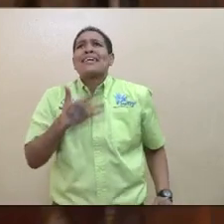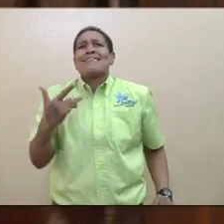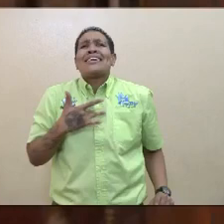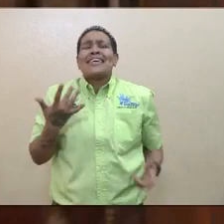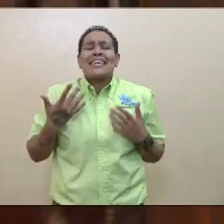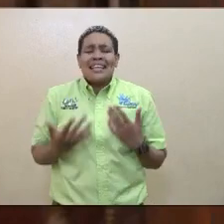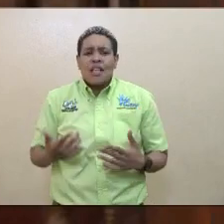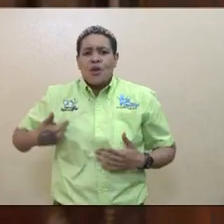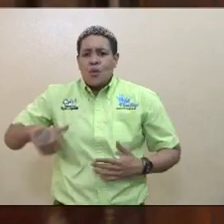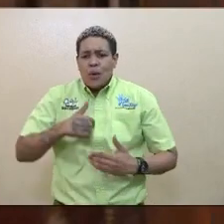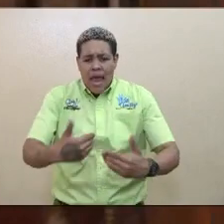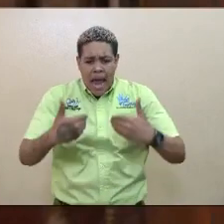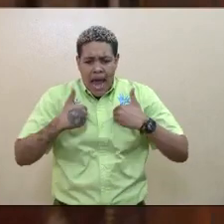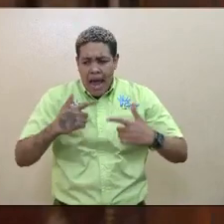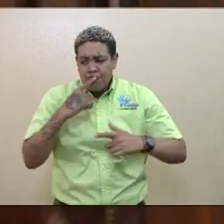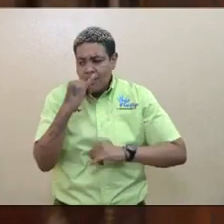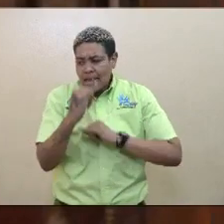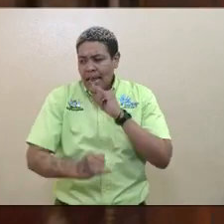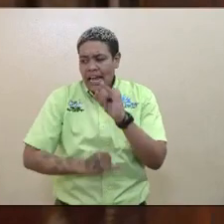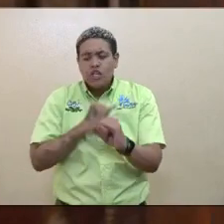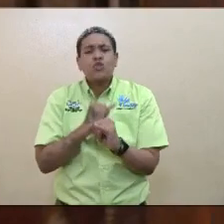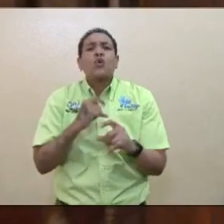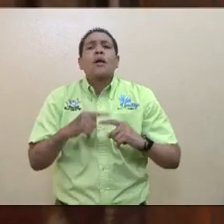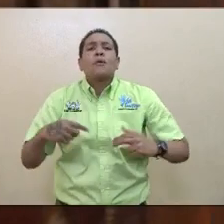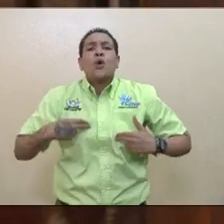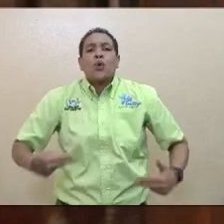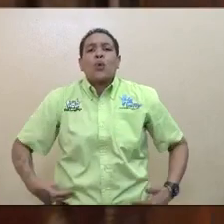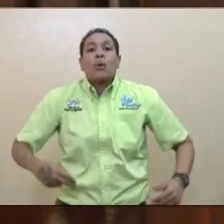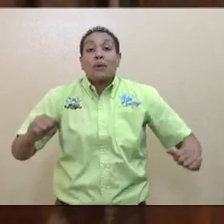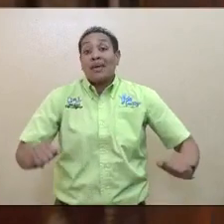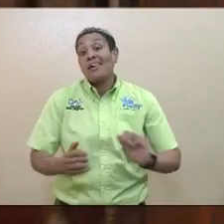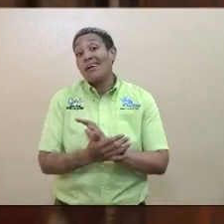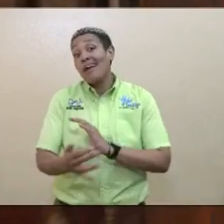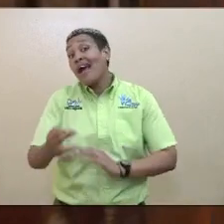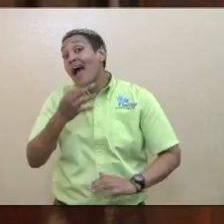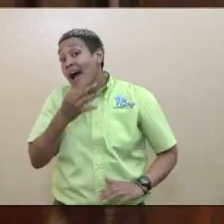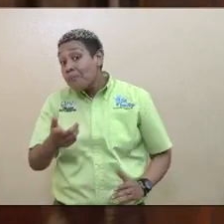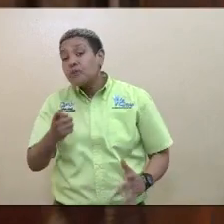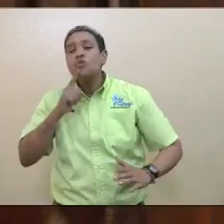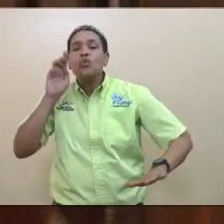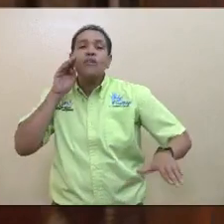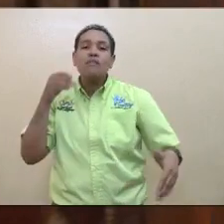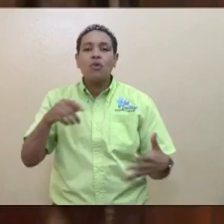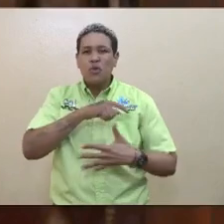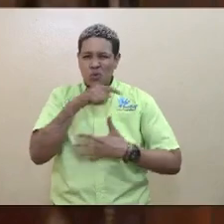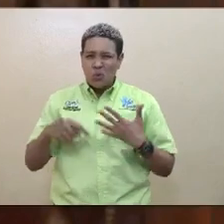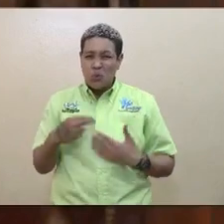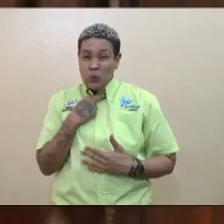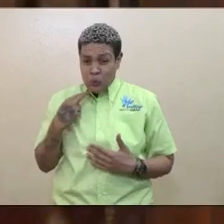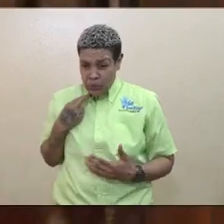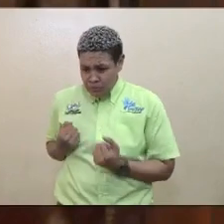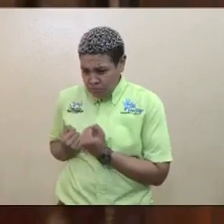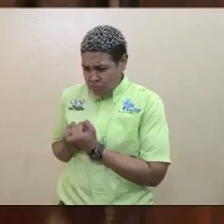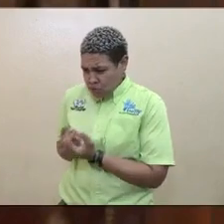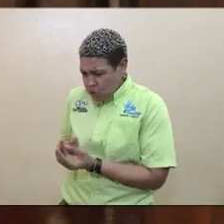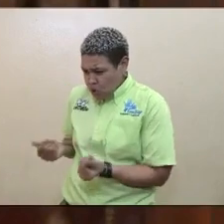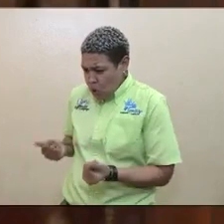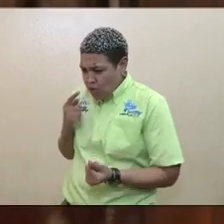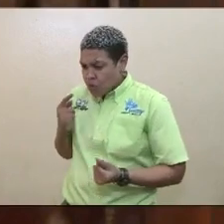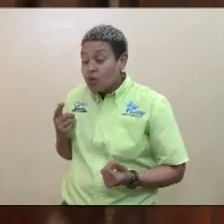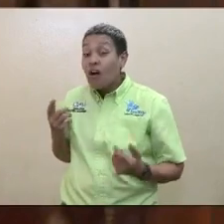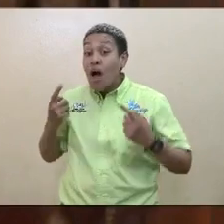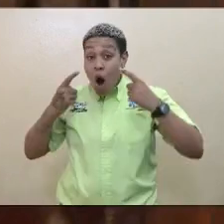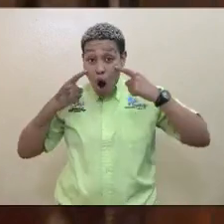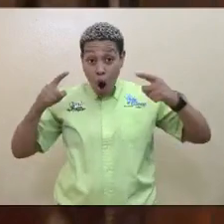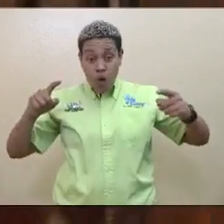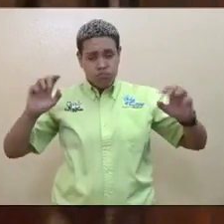that we have the institutional and human capacity to address those risks sufficiently to get to the